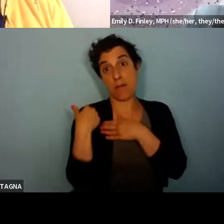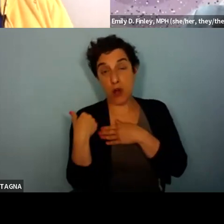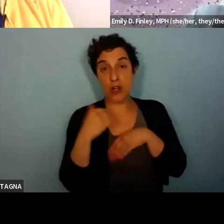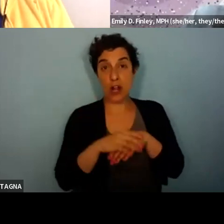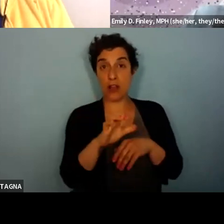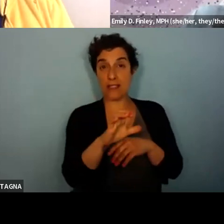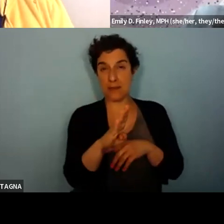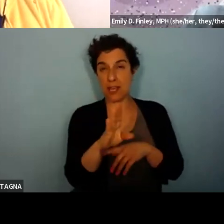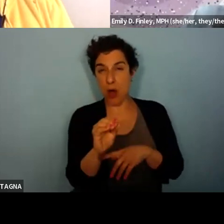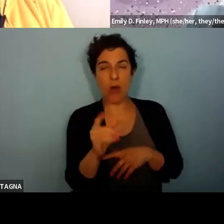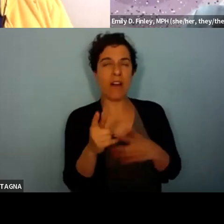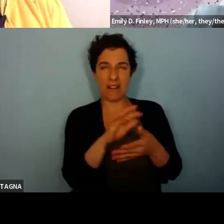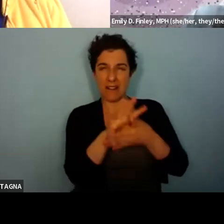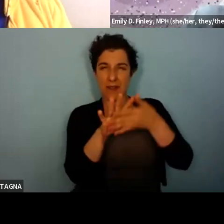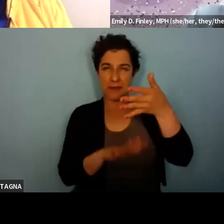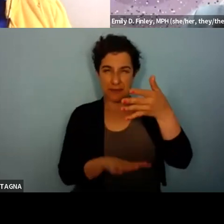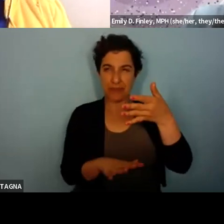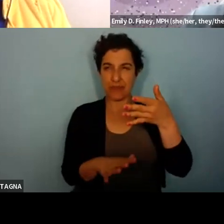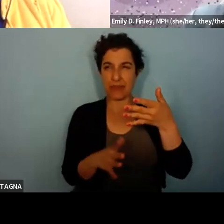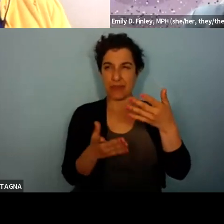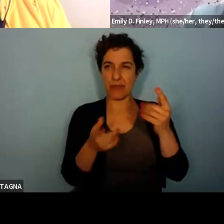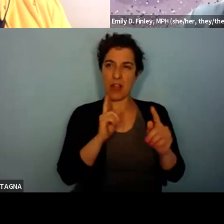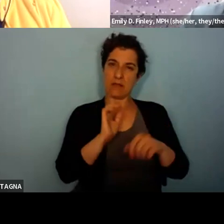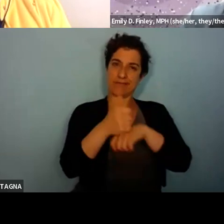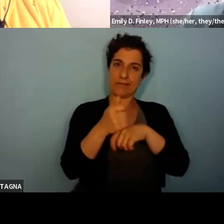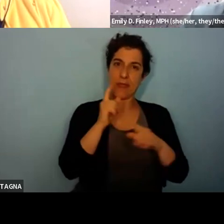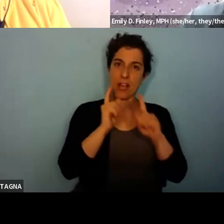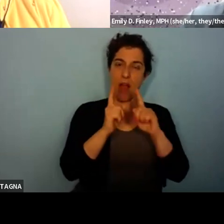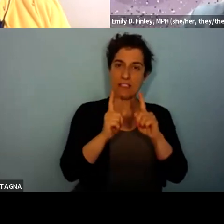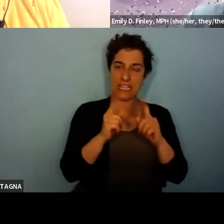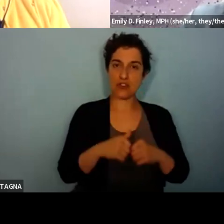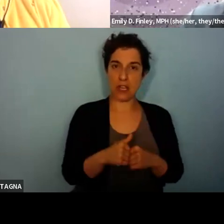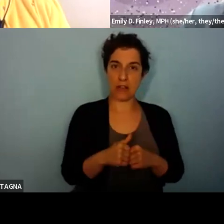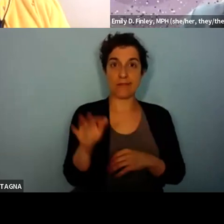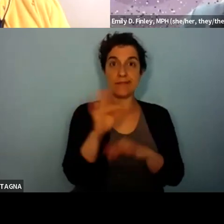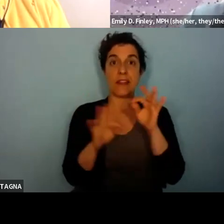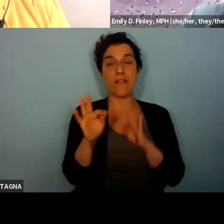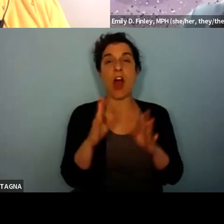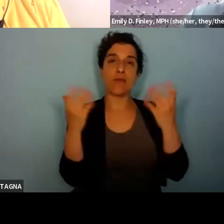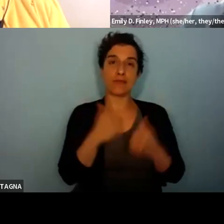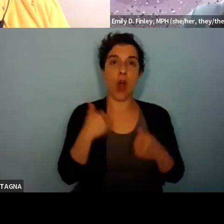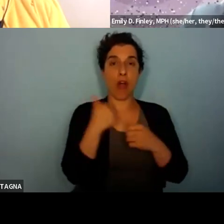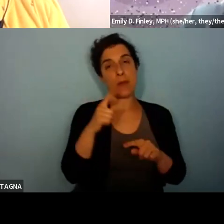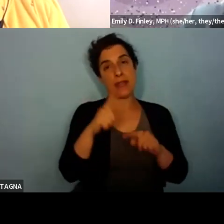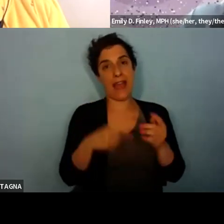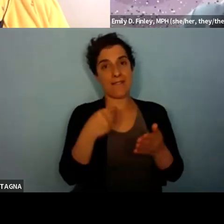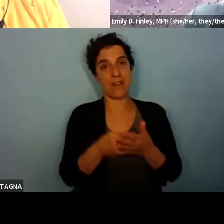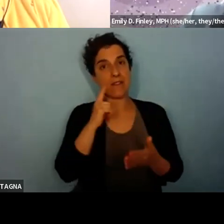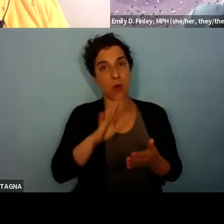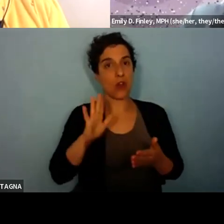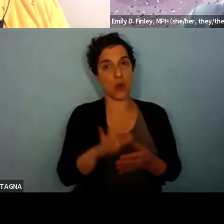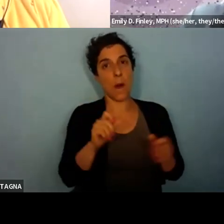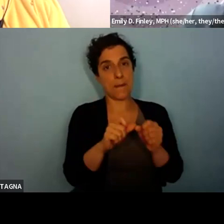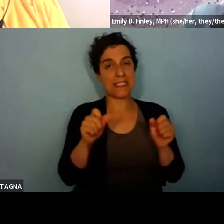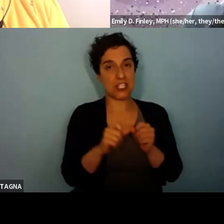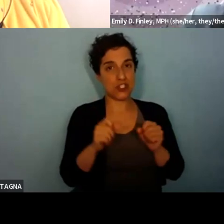Like there's all sorts of, that's a conversation that needs to be had, rather than, we can't fund you for your position in your CBO,